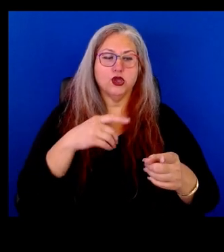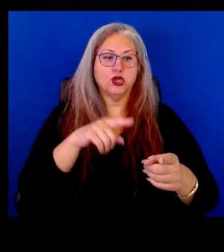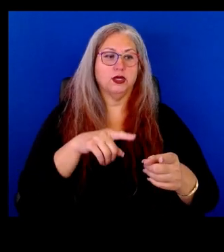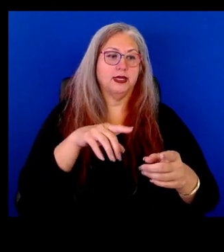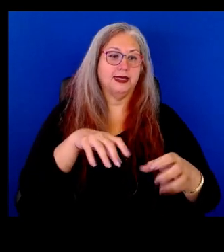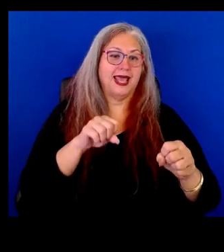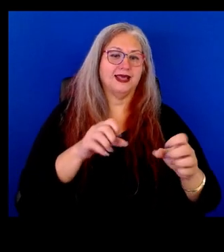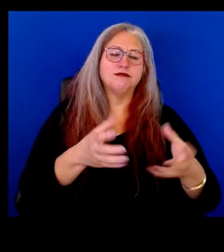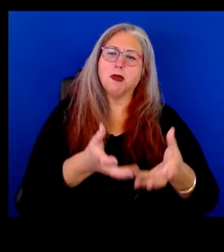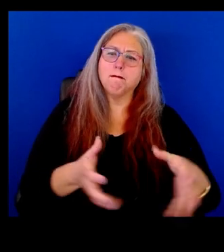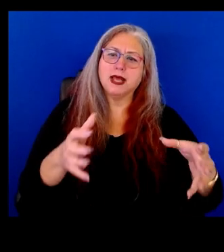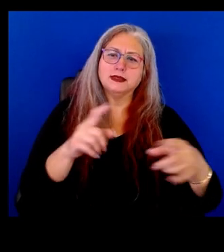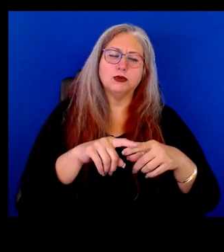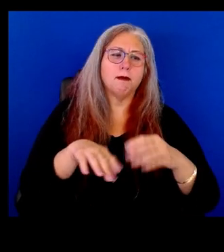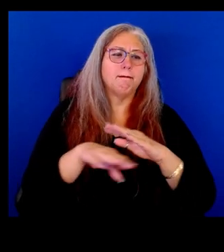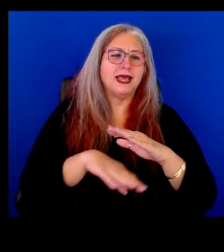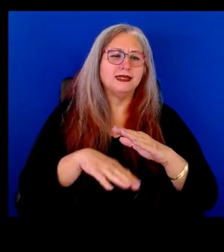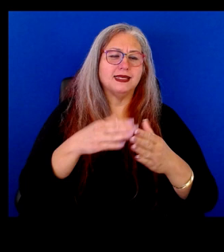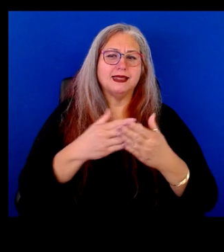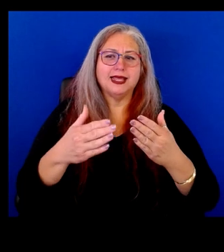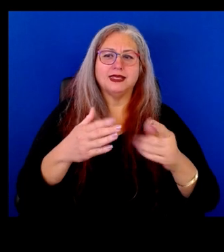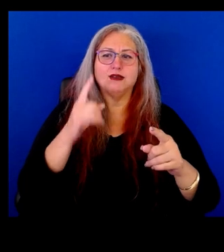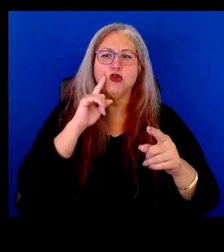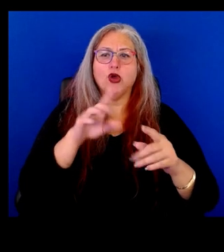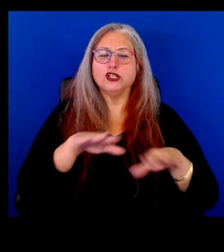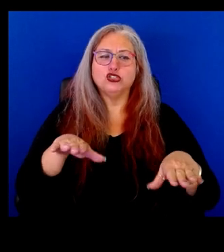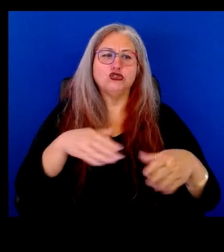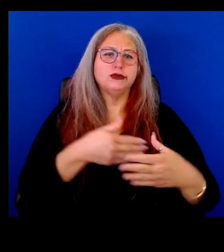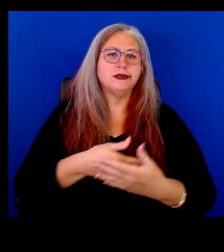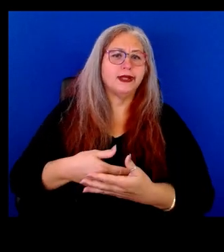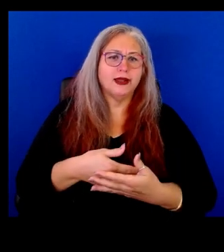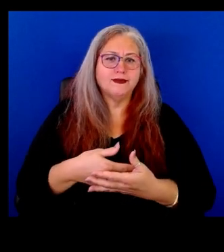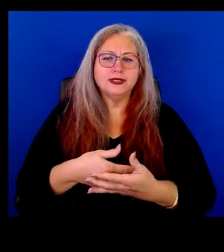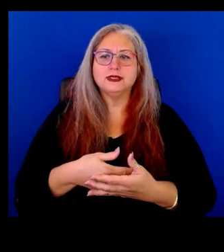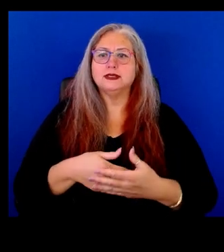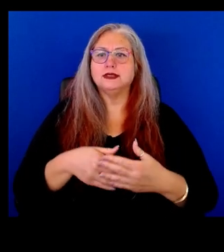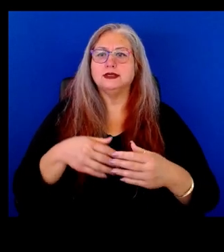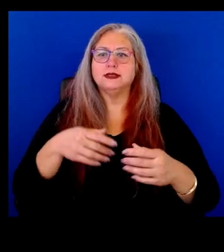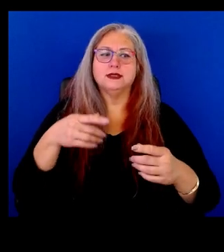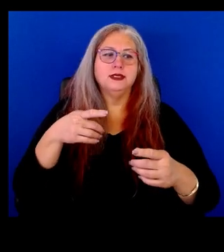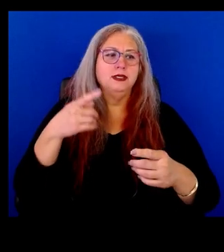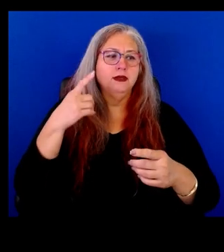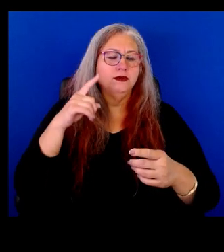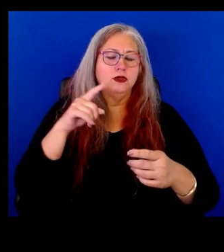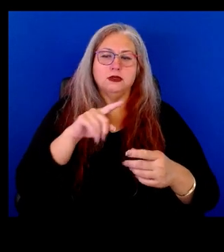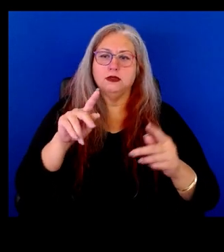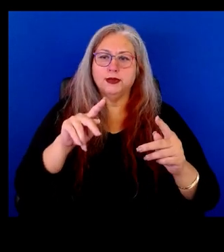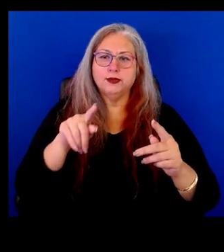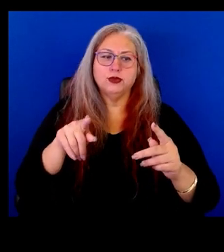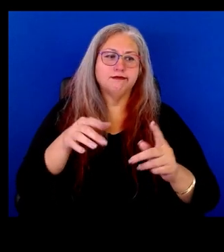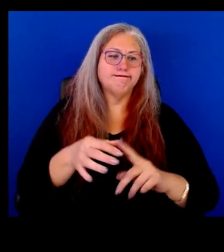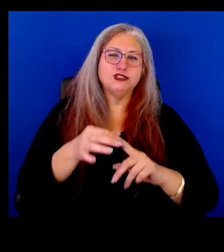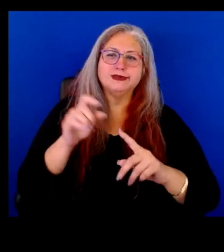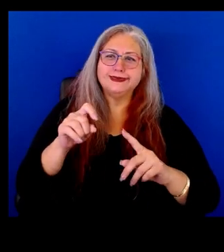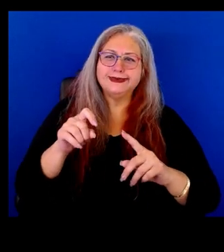baskets of basic necessities for children, for infants, for the people with